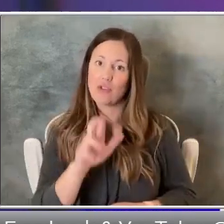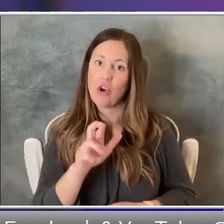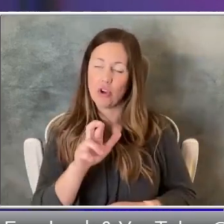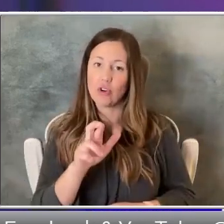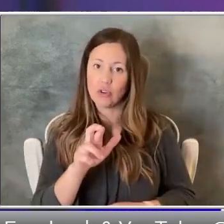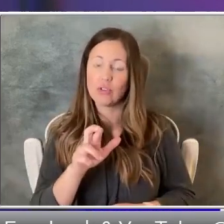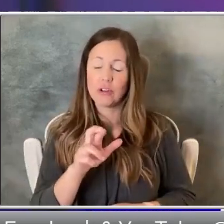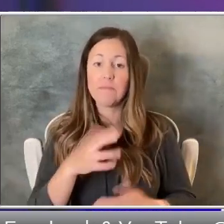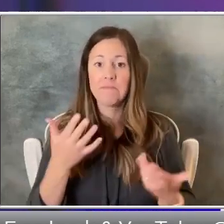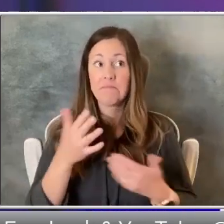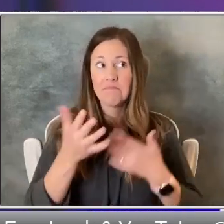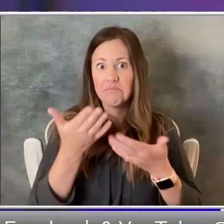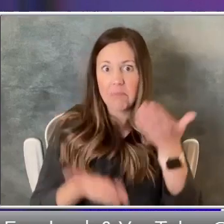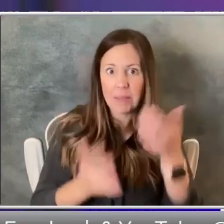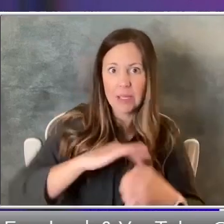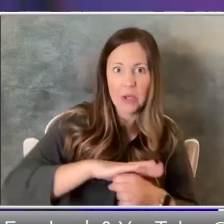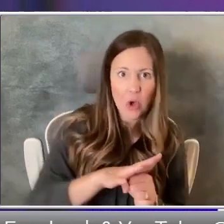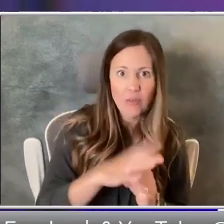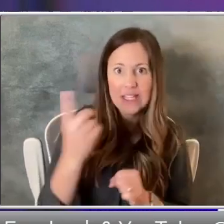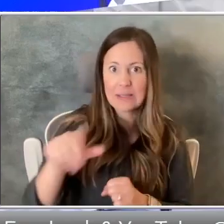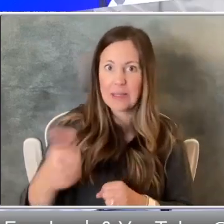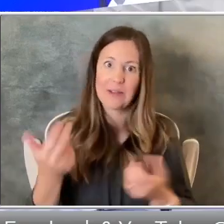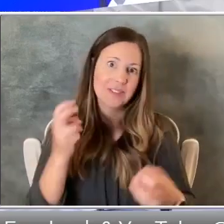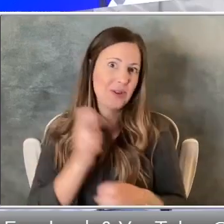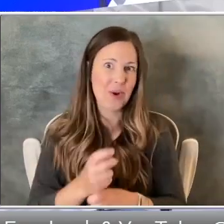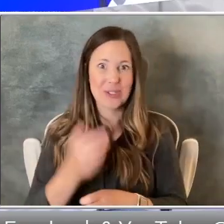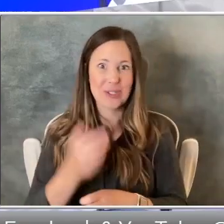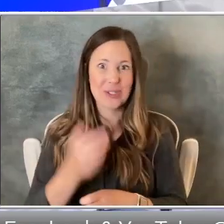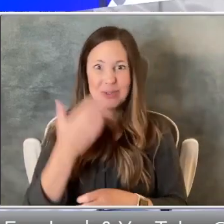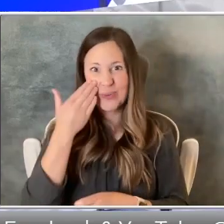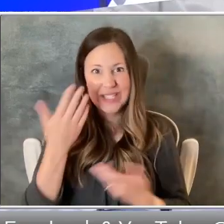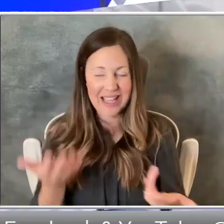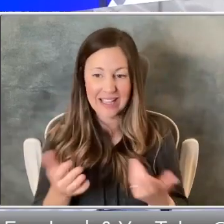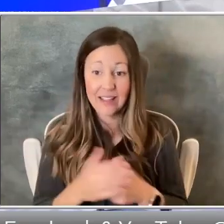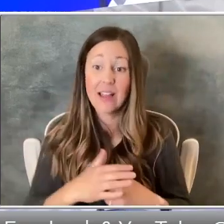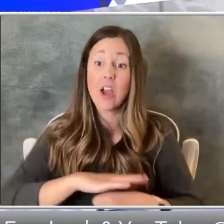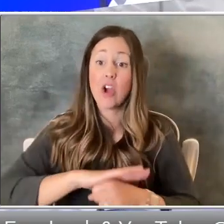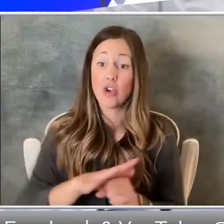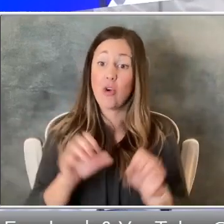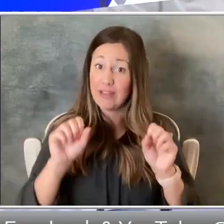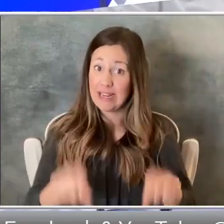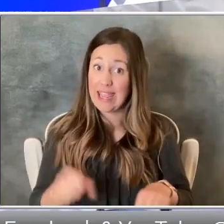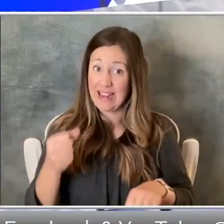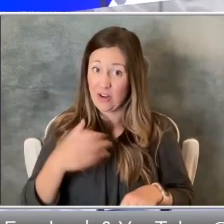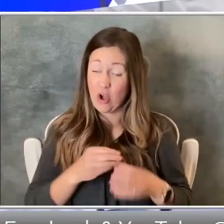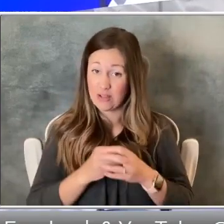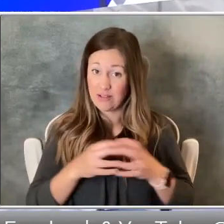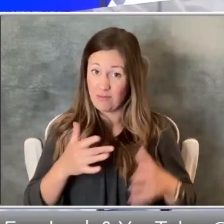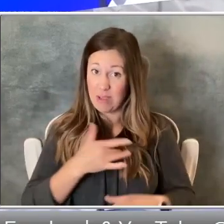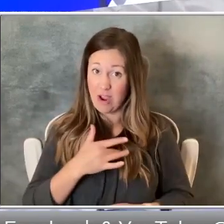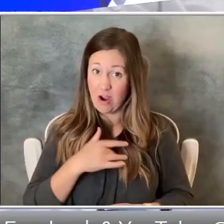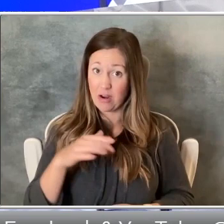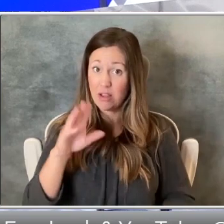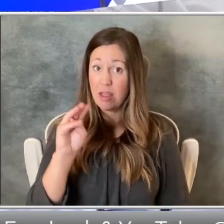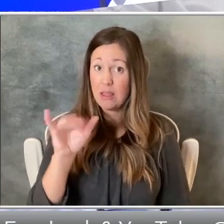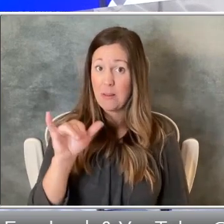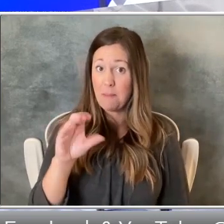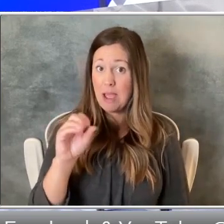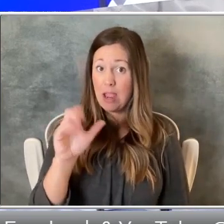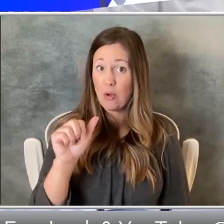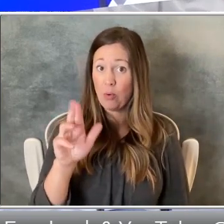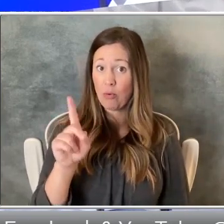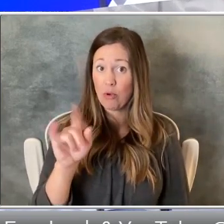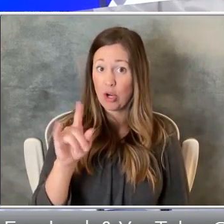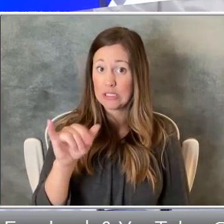COVID or something else, it's difficult to say. And COVID can cause inflammation of the heart, myocarditis. Correct. Which is what Brittany